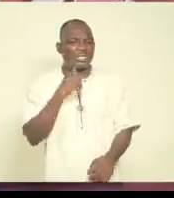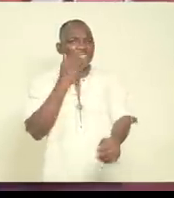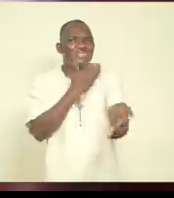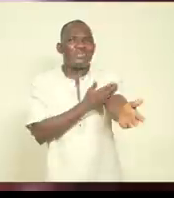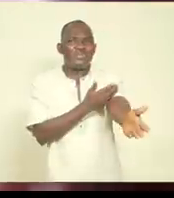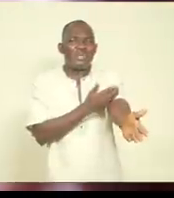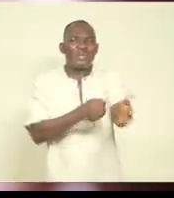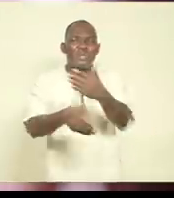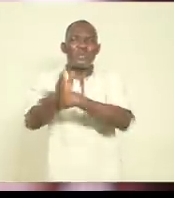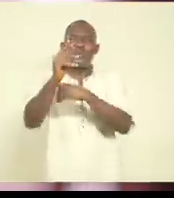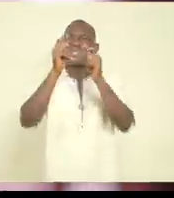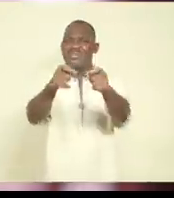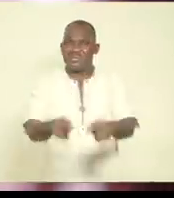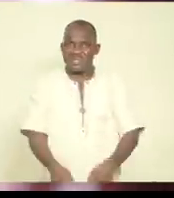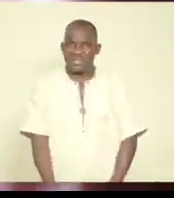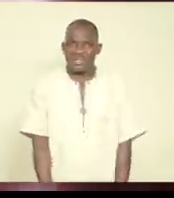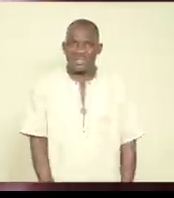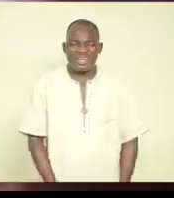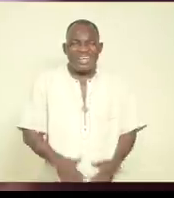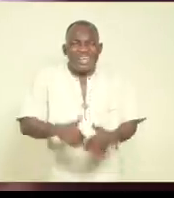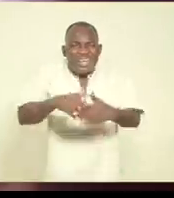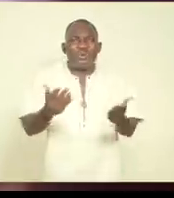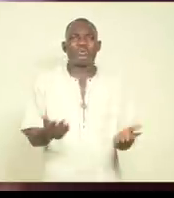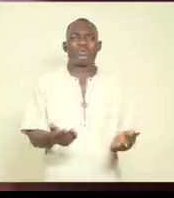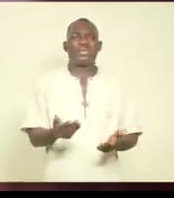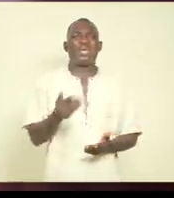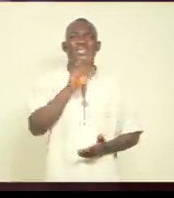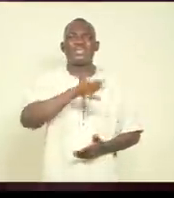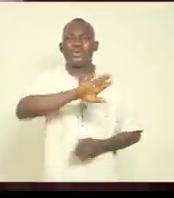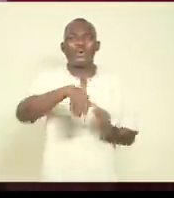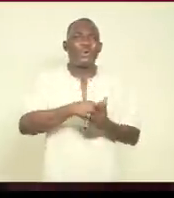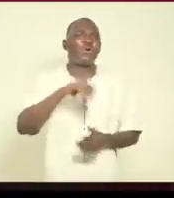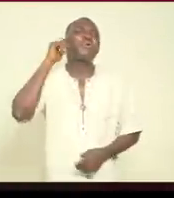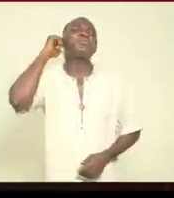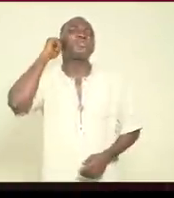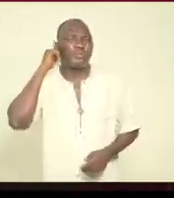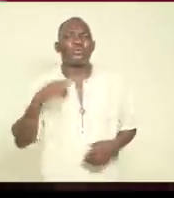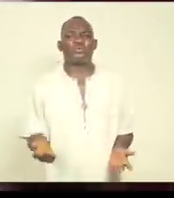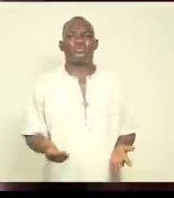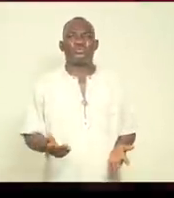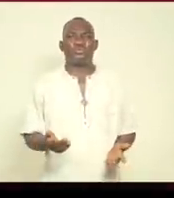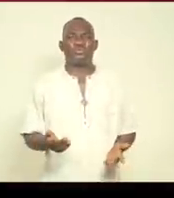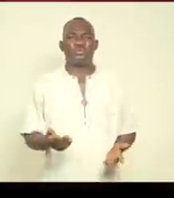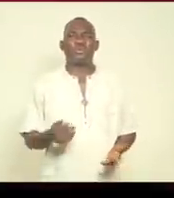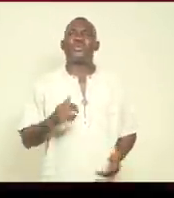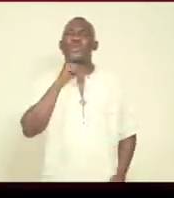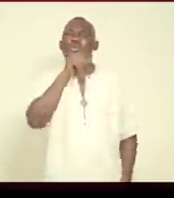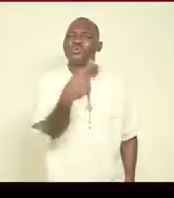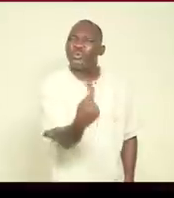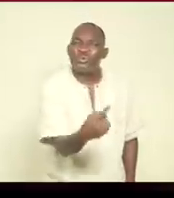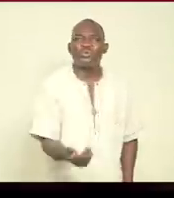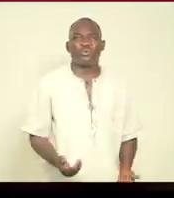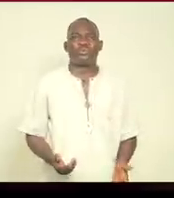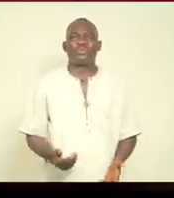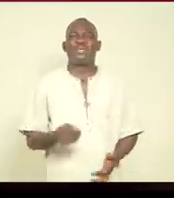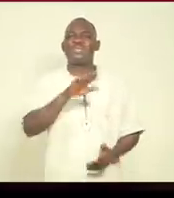gift. I mean, are they impossible? Yes. Are they stubborn? Of course. But that